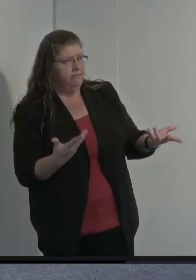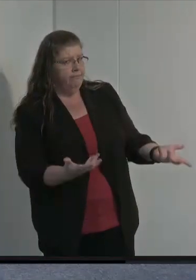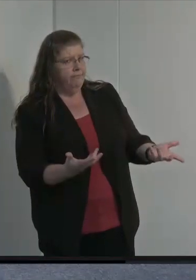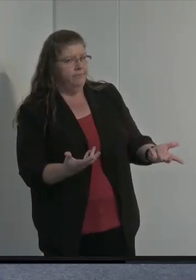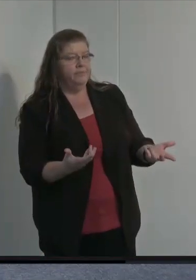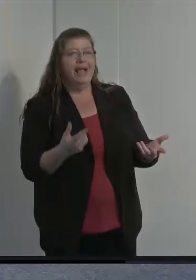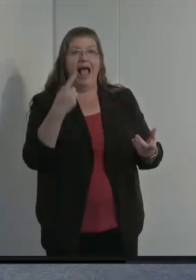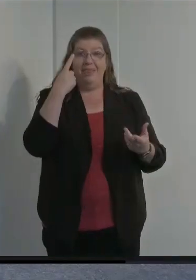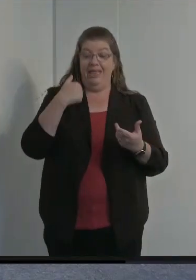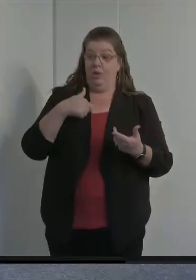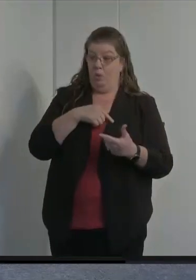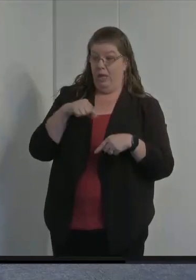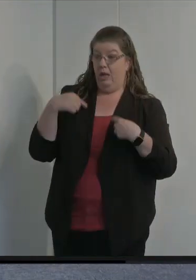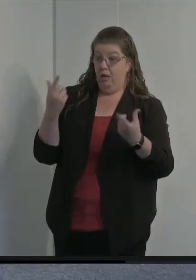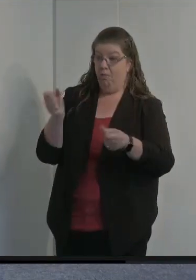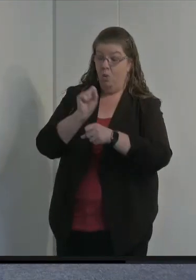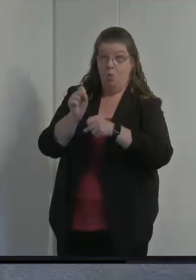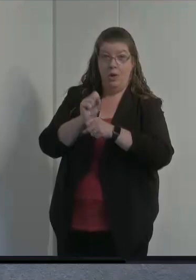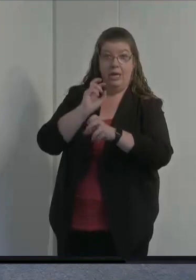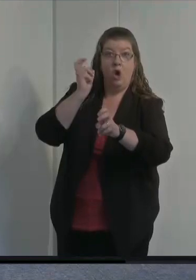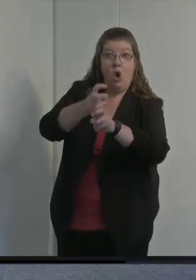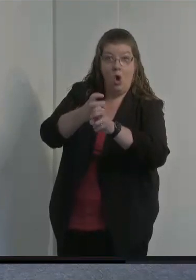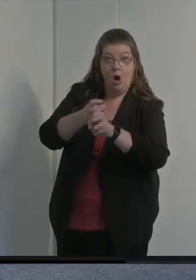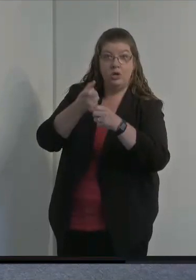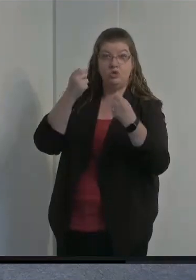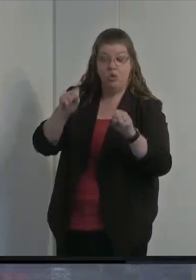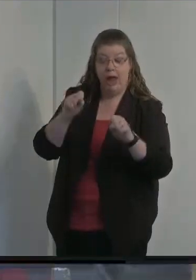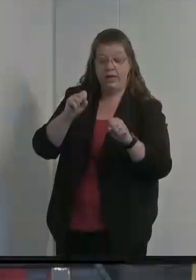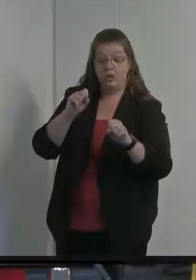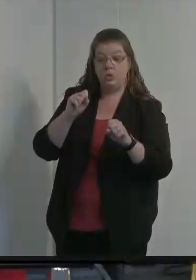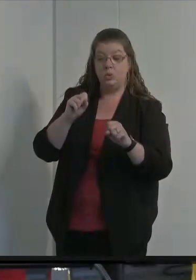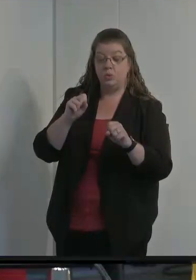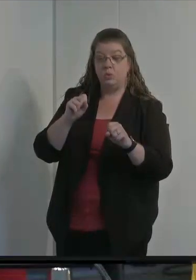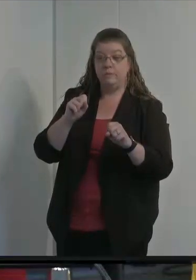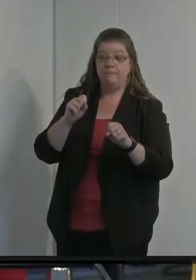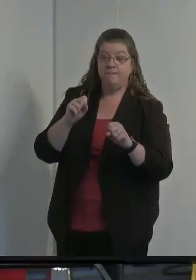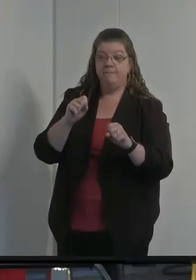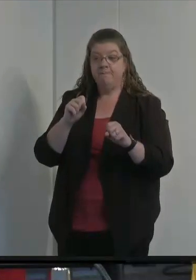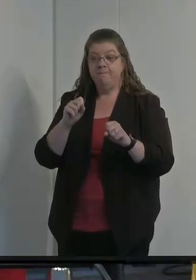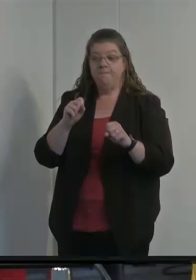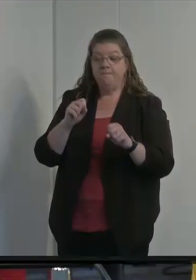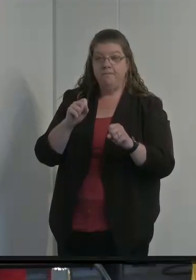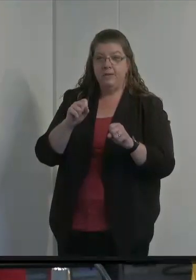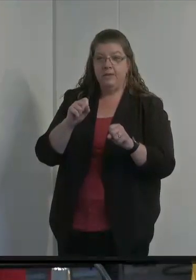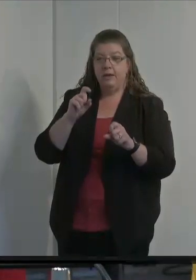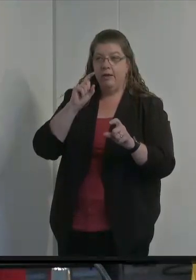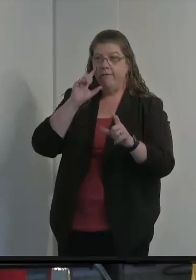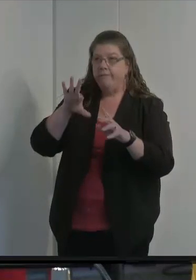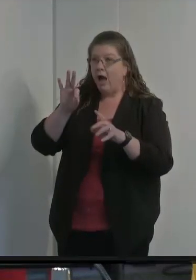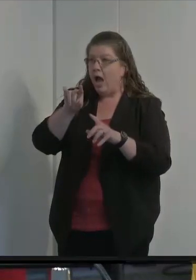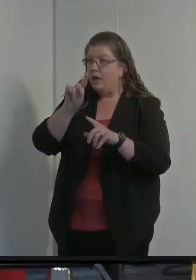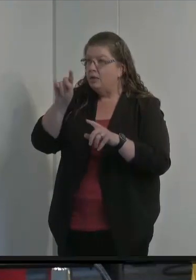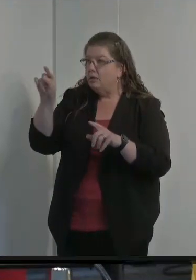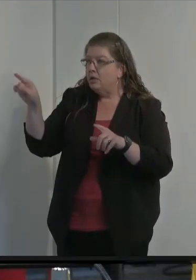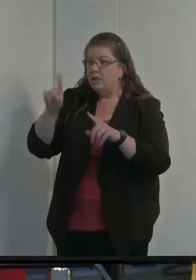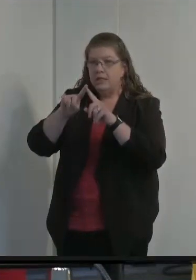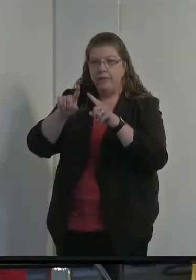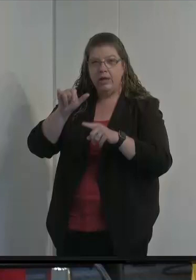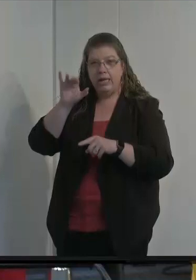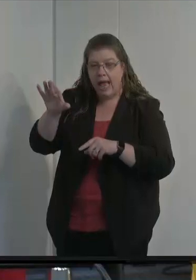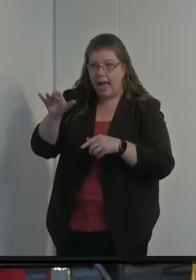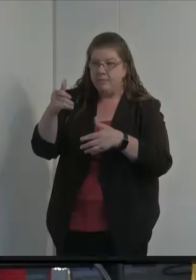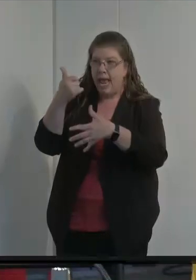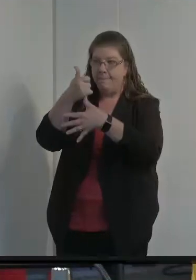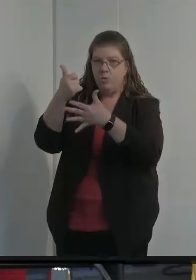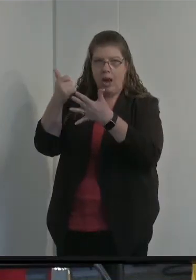think we're working really hard at trying to identify different labs, reaching out and prioritizing